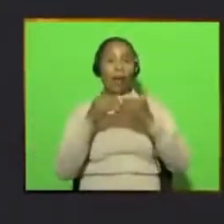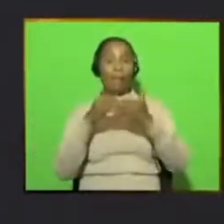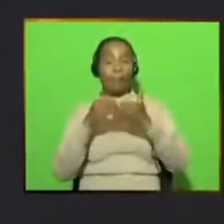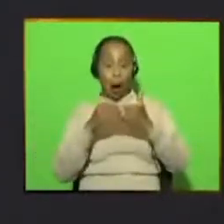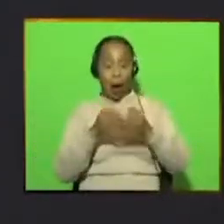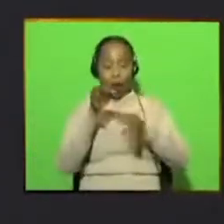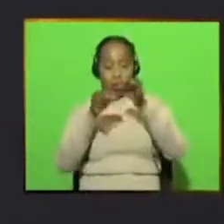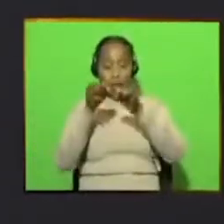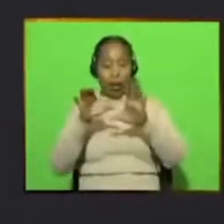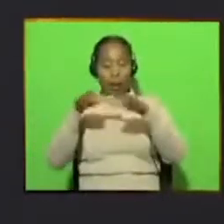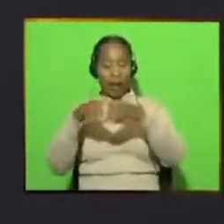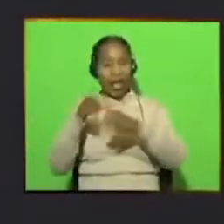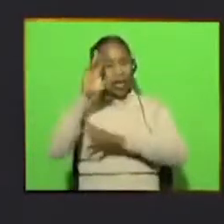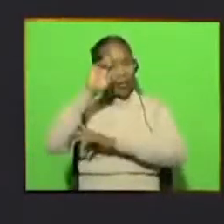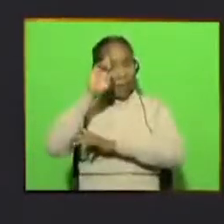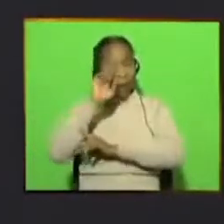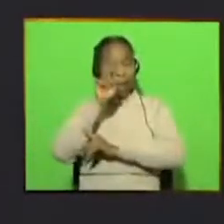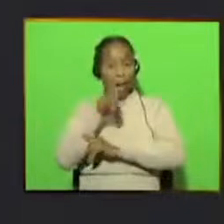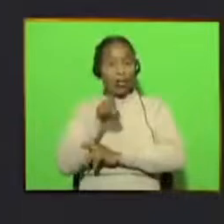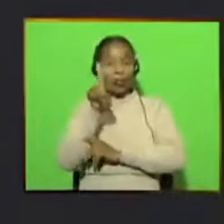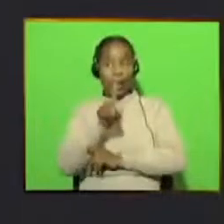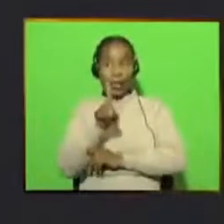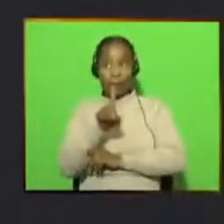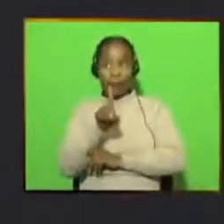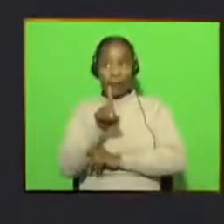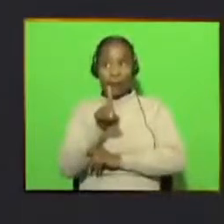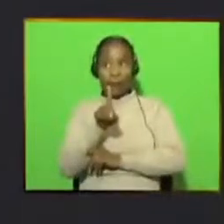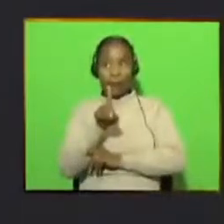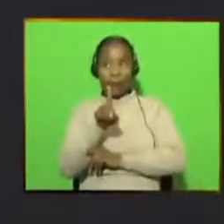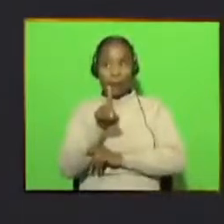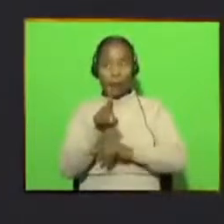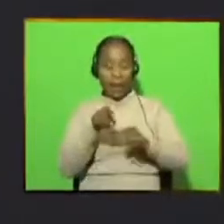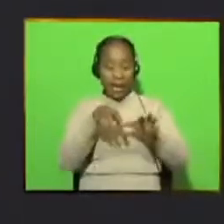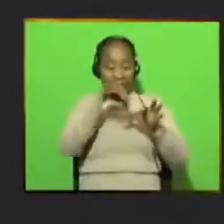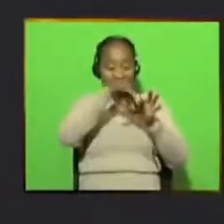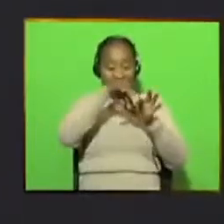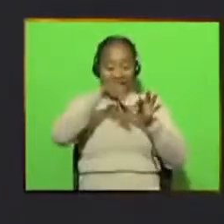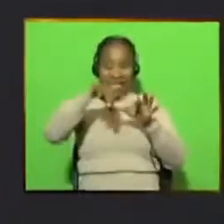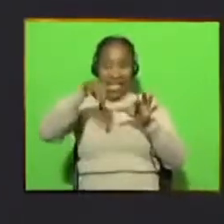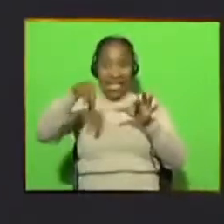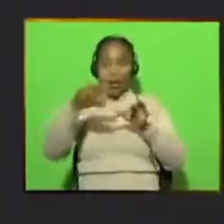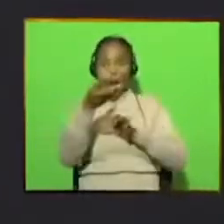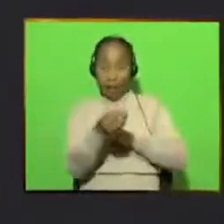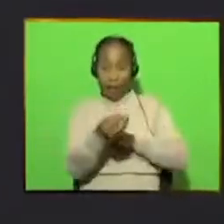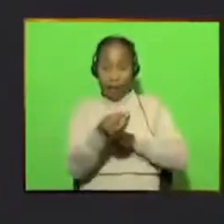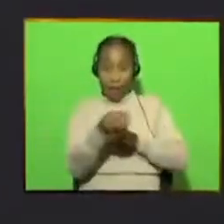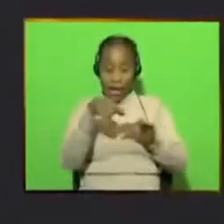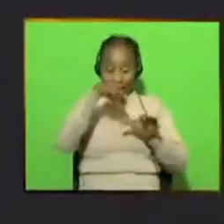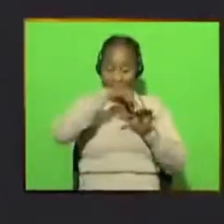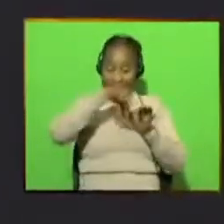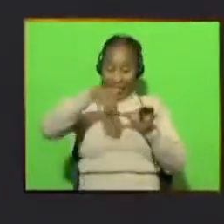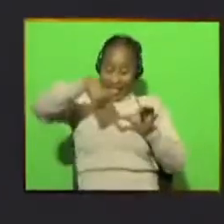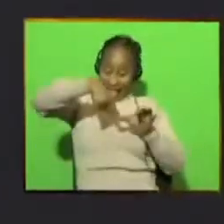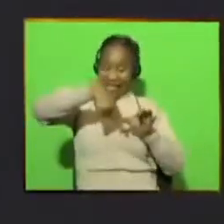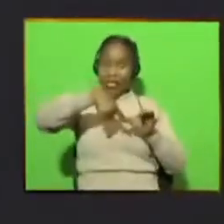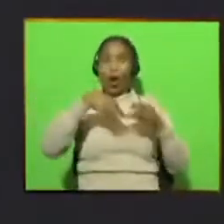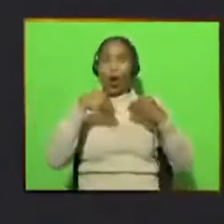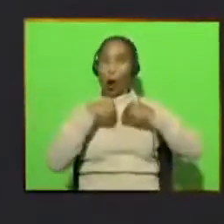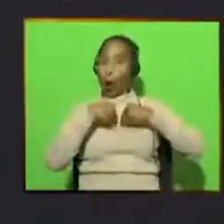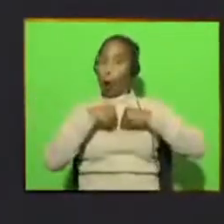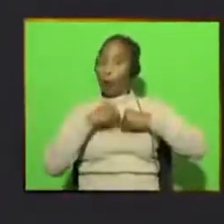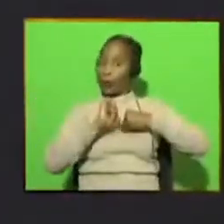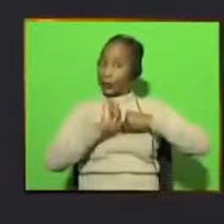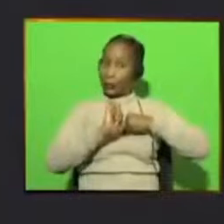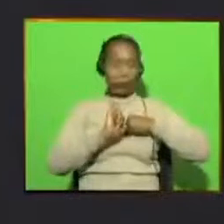must remember that the seat you have does not belong to you, but to